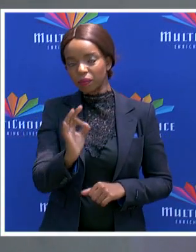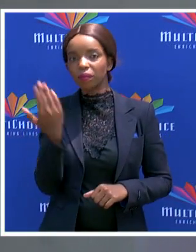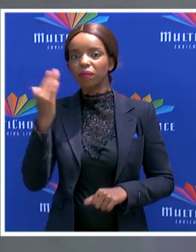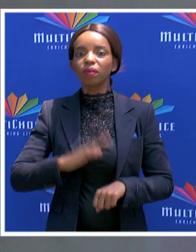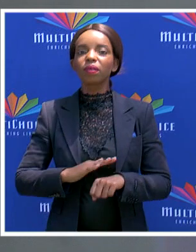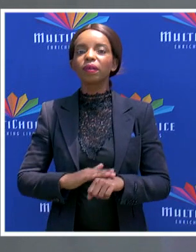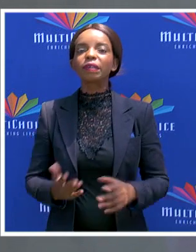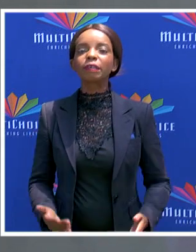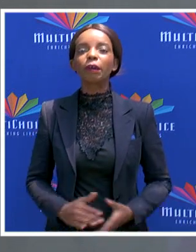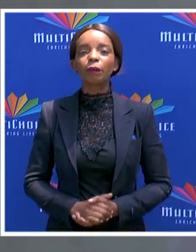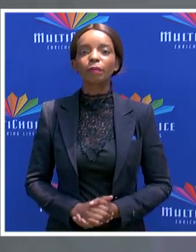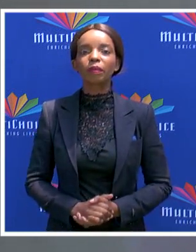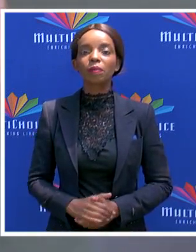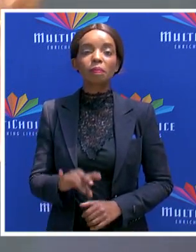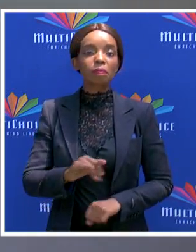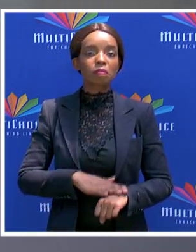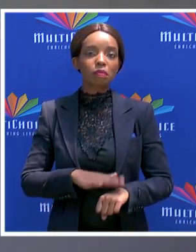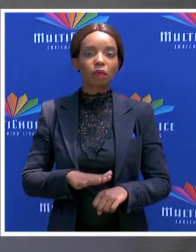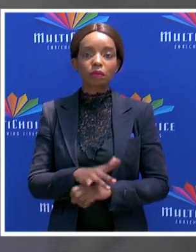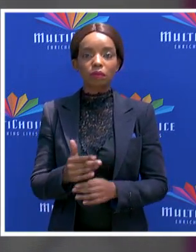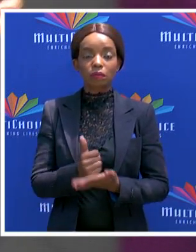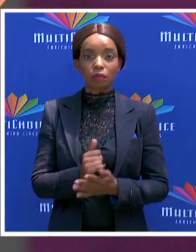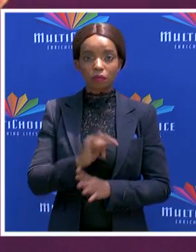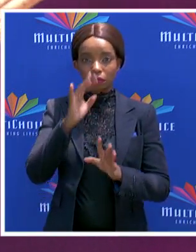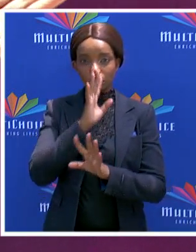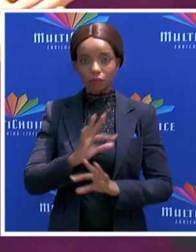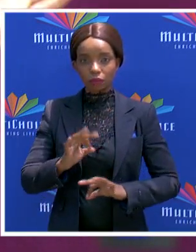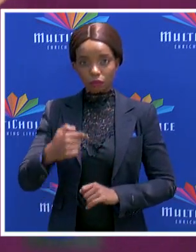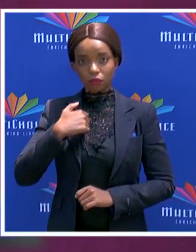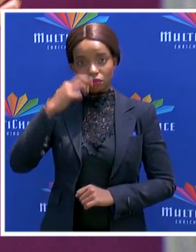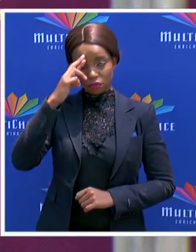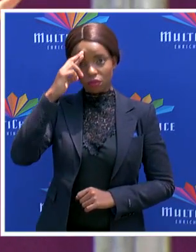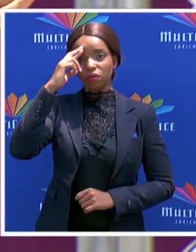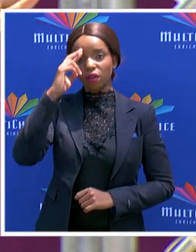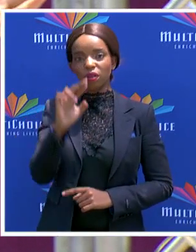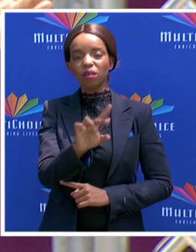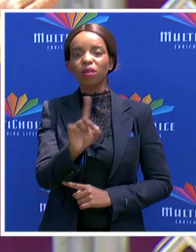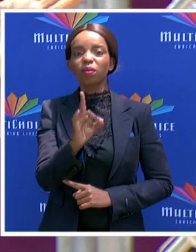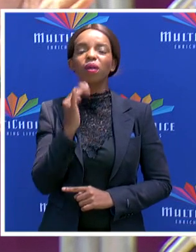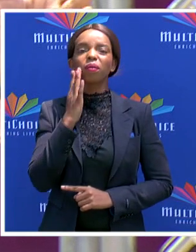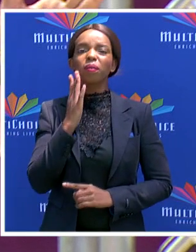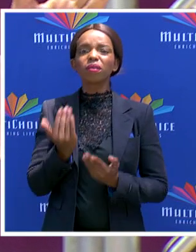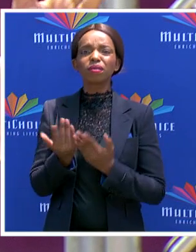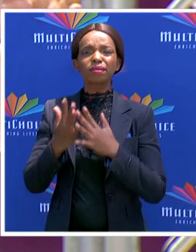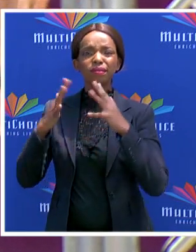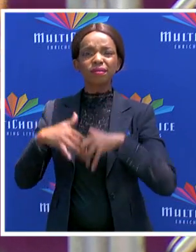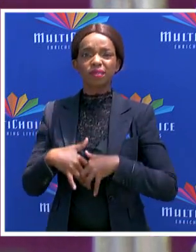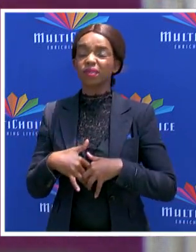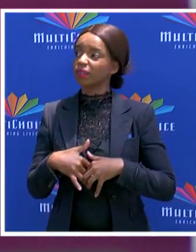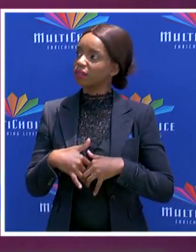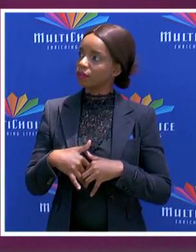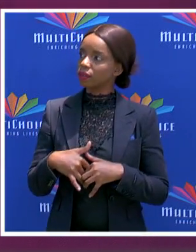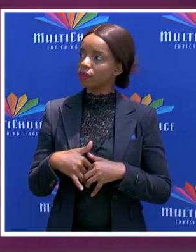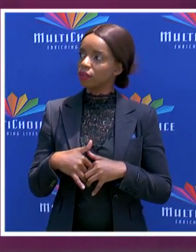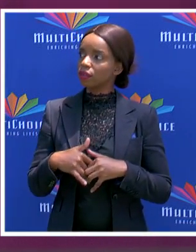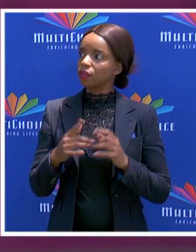used to sit for open time, and my fondest memory is when it was supposed to shut down, but they would tease you by